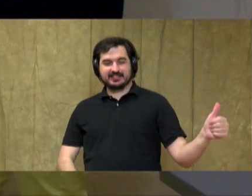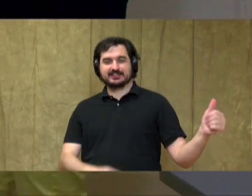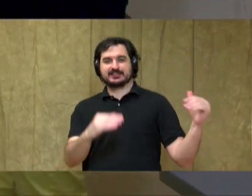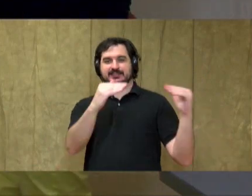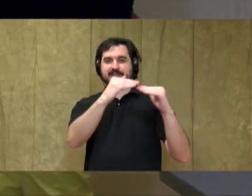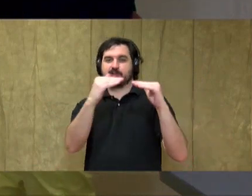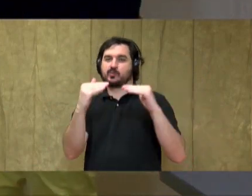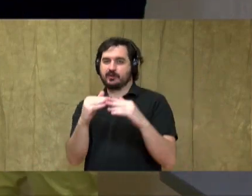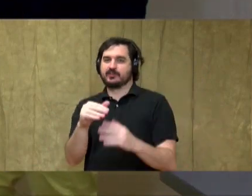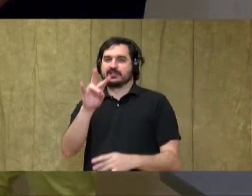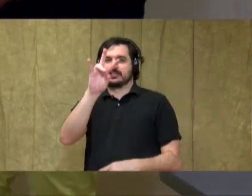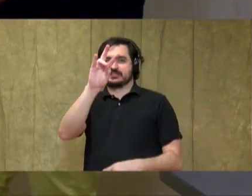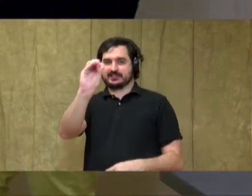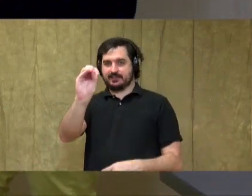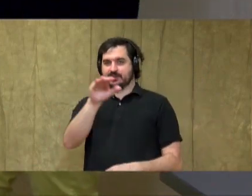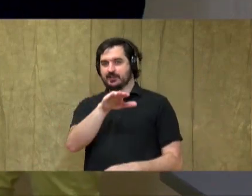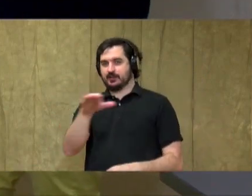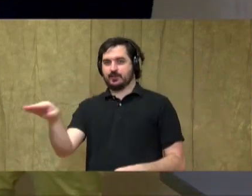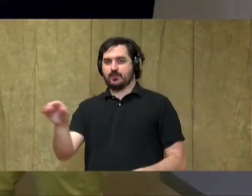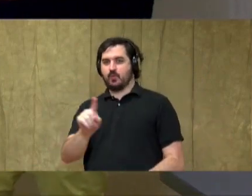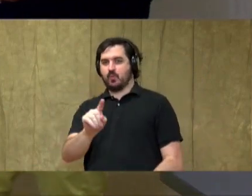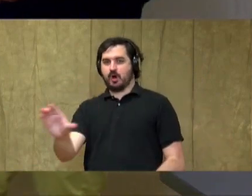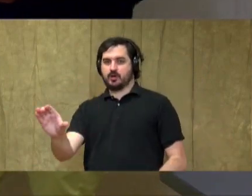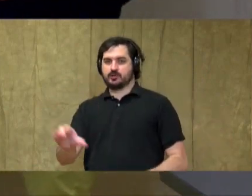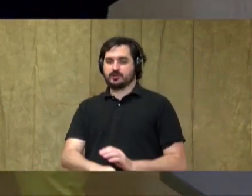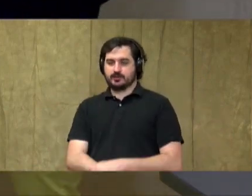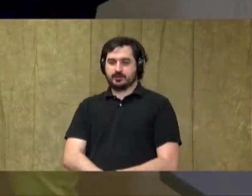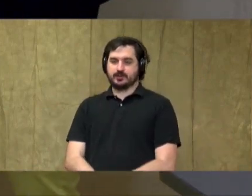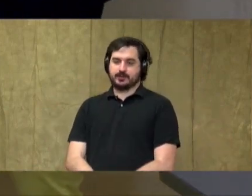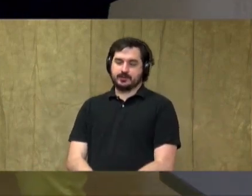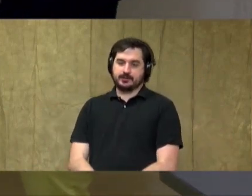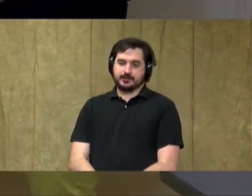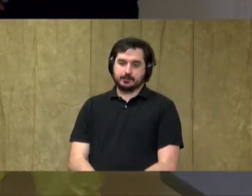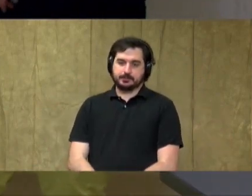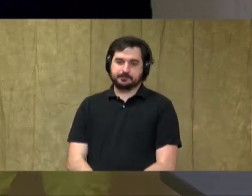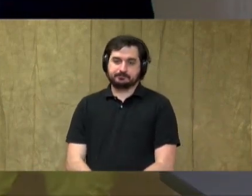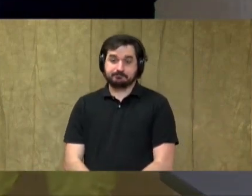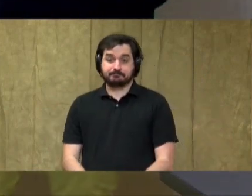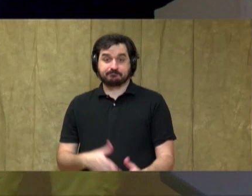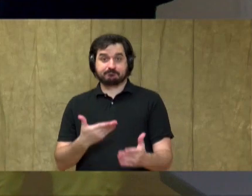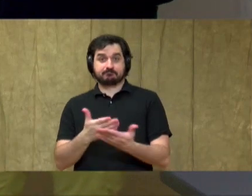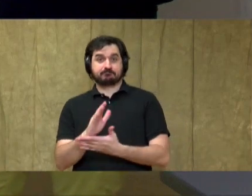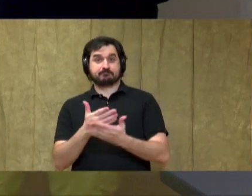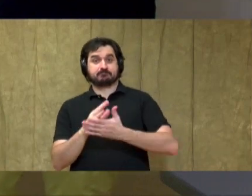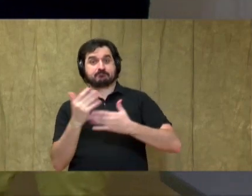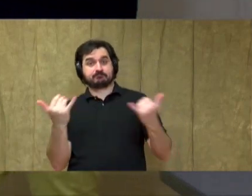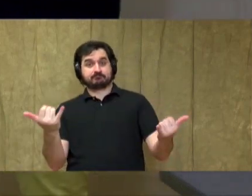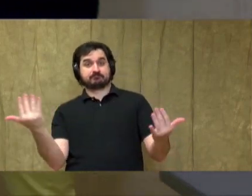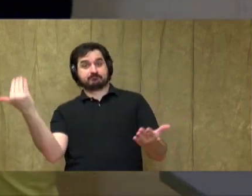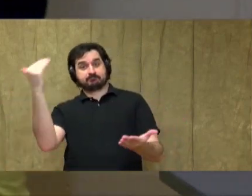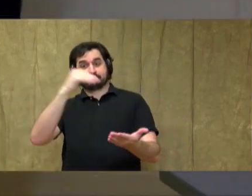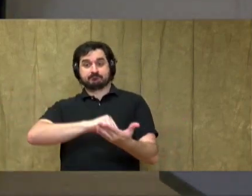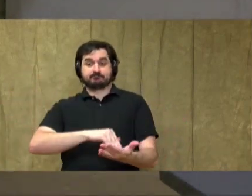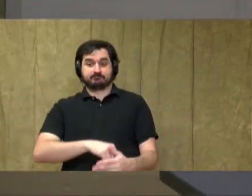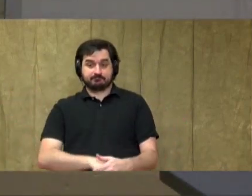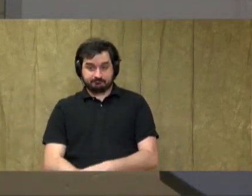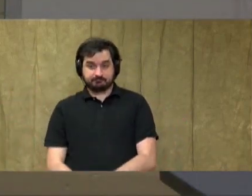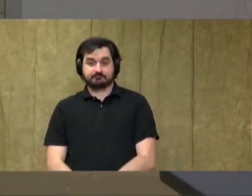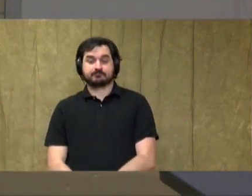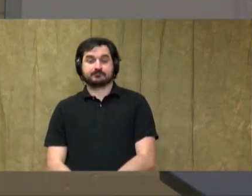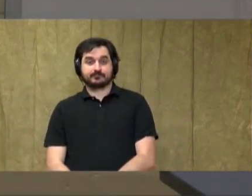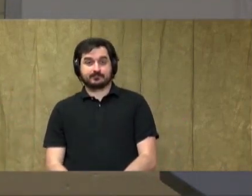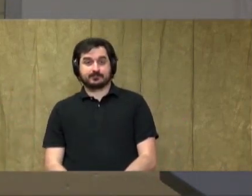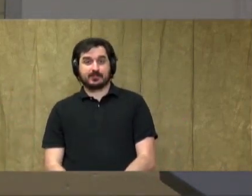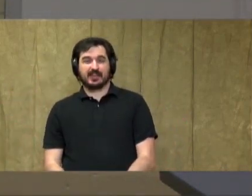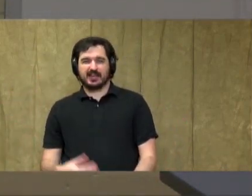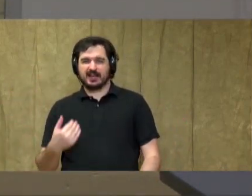equivalent to 70 hundredths. All right, let's look at this one. Over